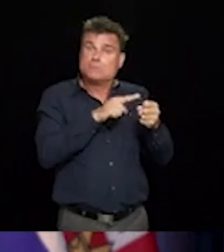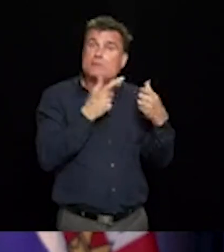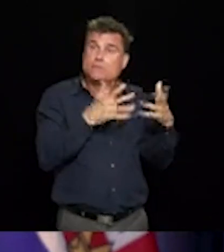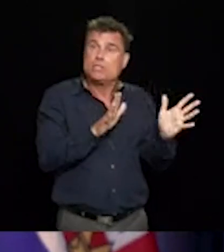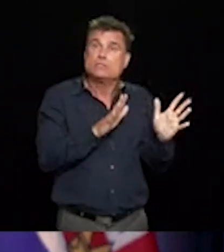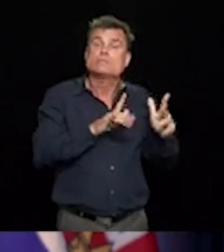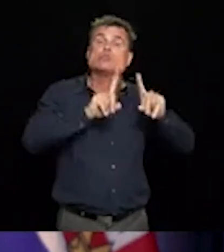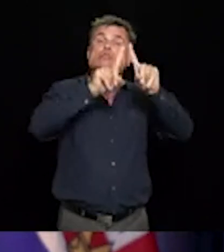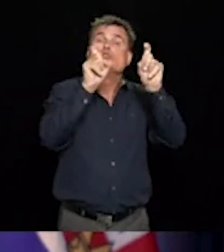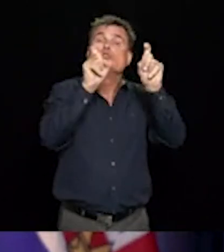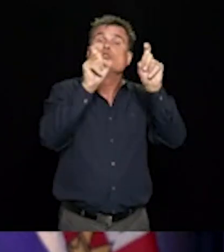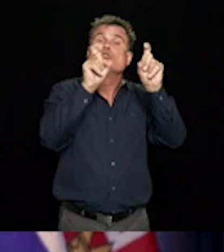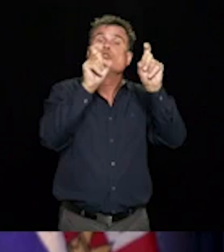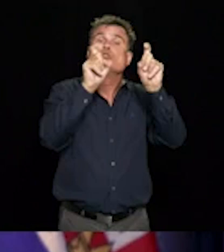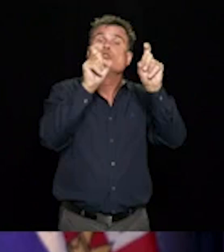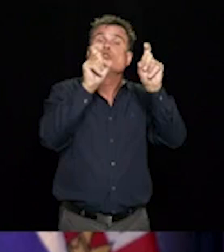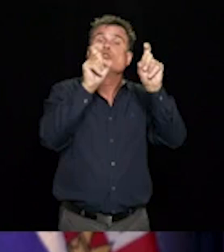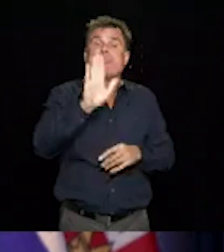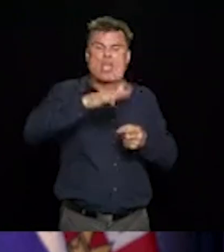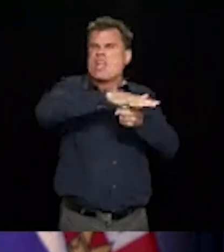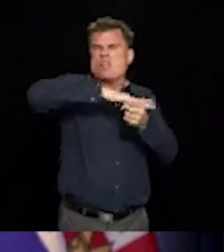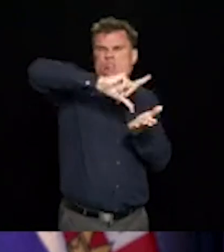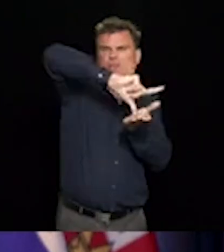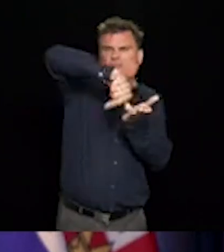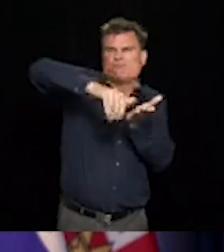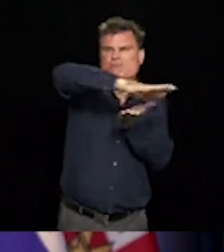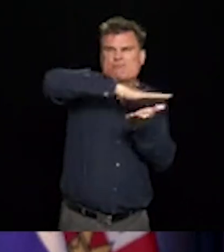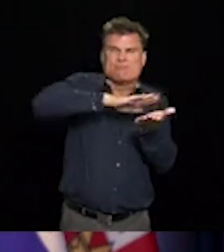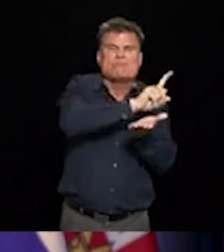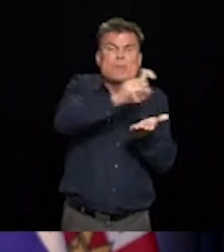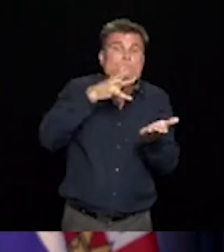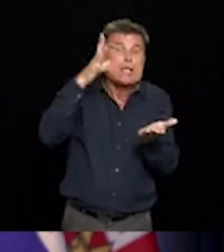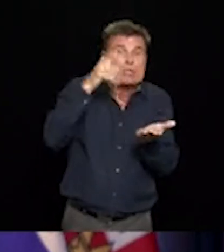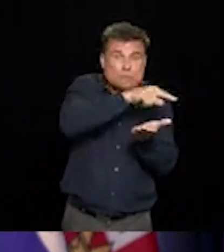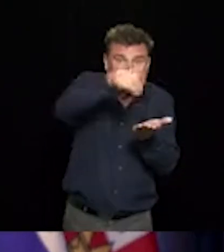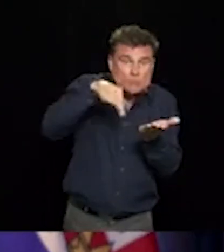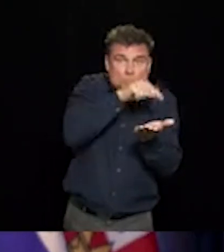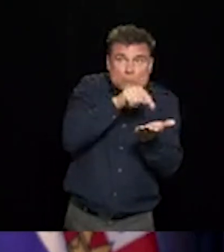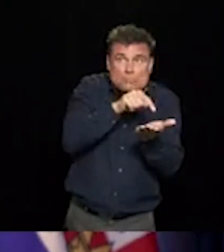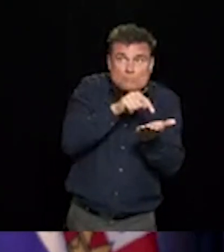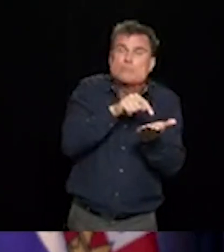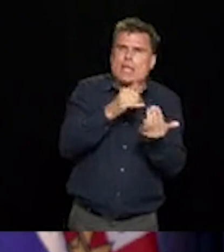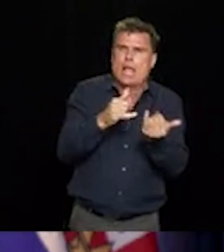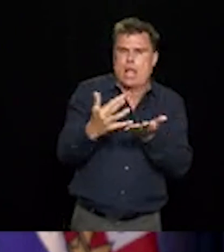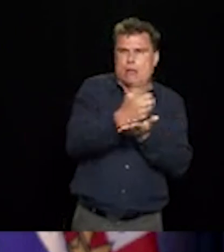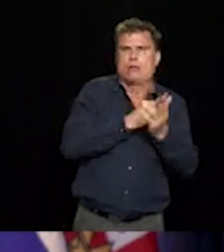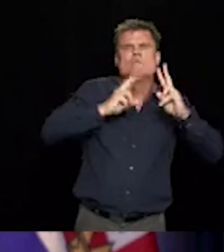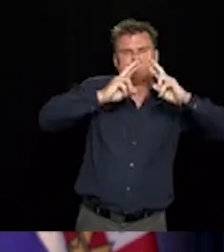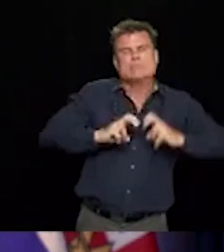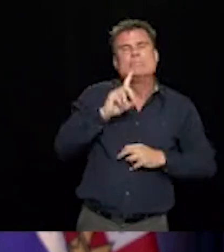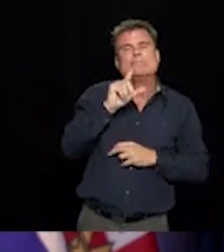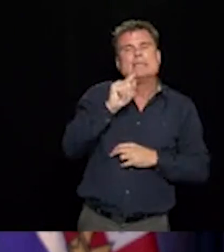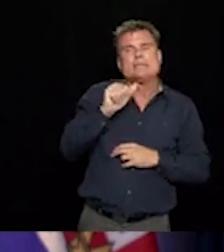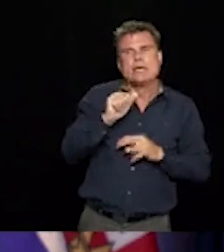They're obviously analyzing those results, and they're using the funding that's just been announced today and the funding that's been announced previously and the funding flexibility